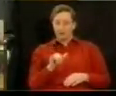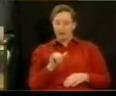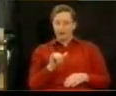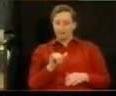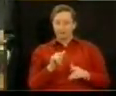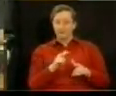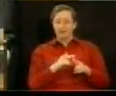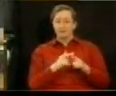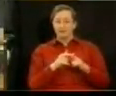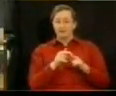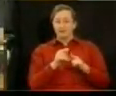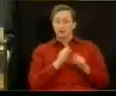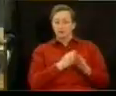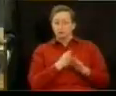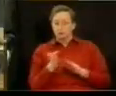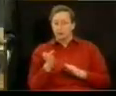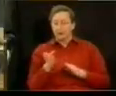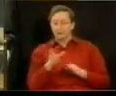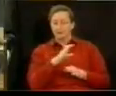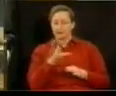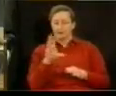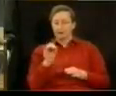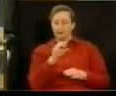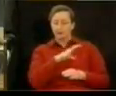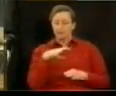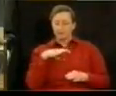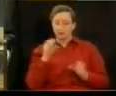the county commission office to post on the website